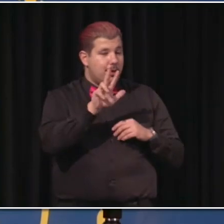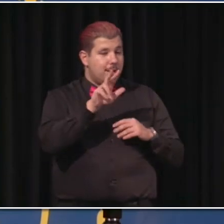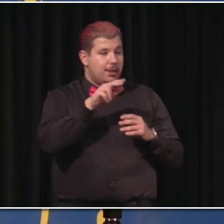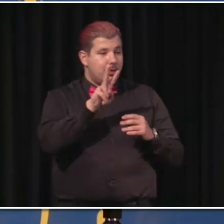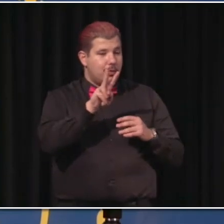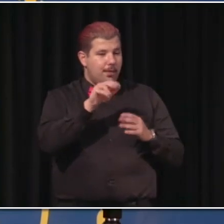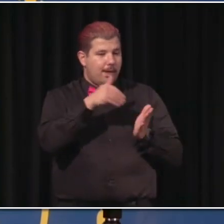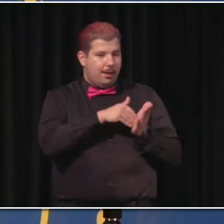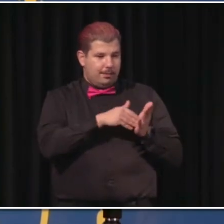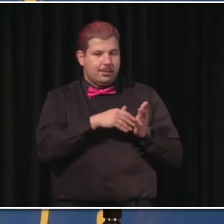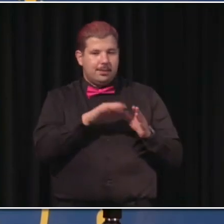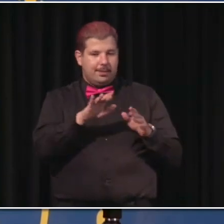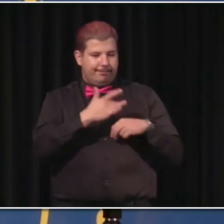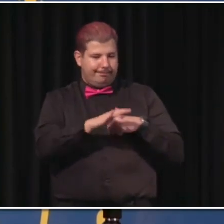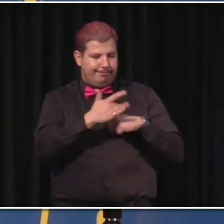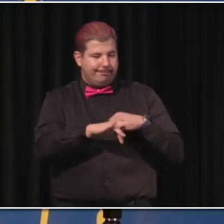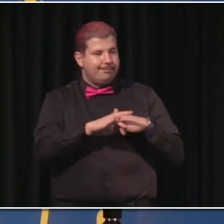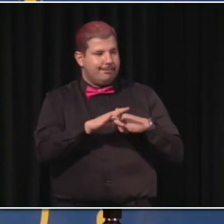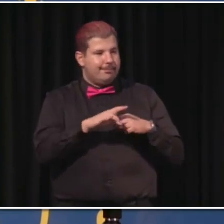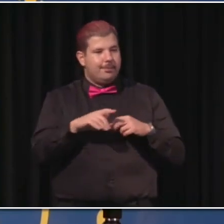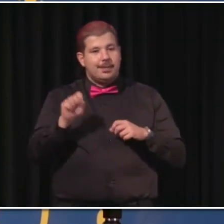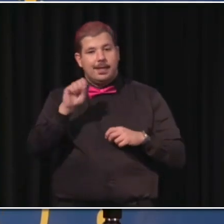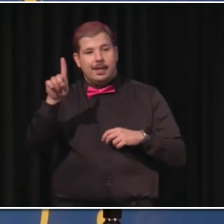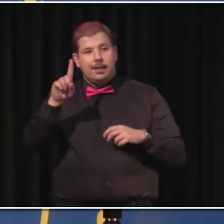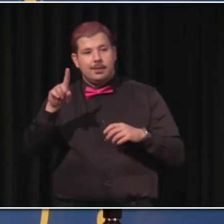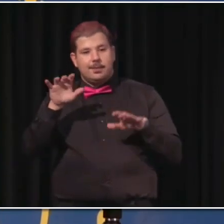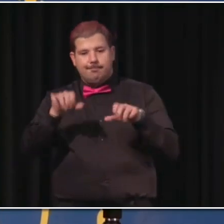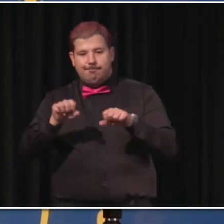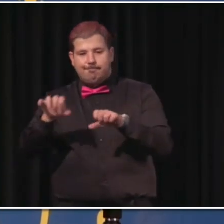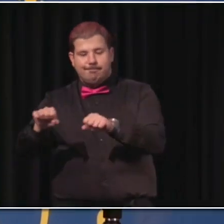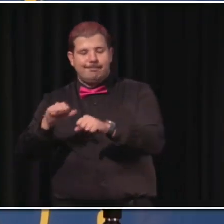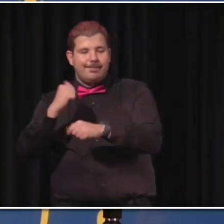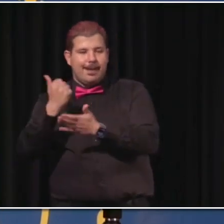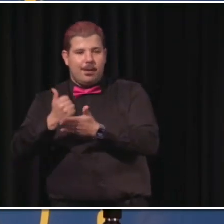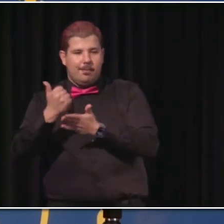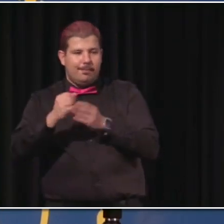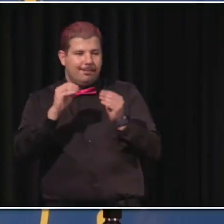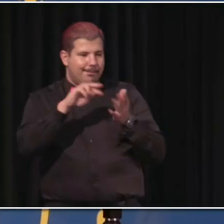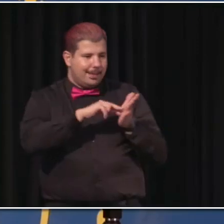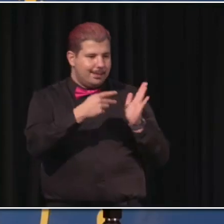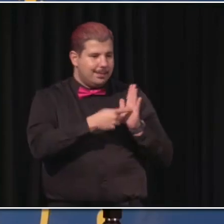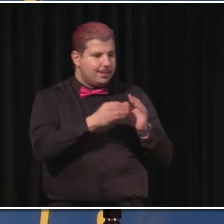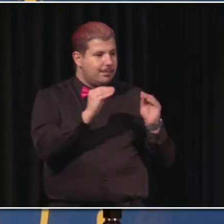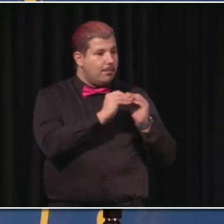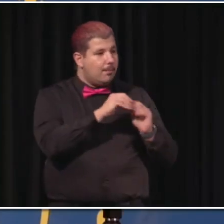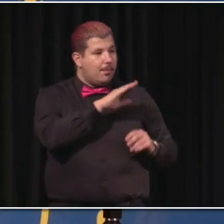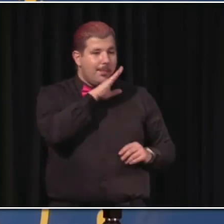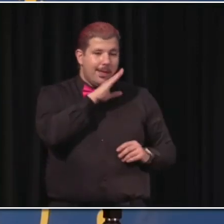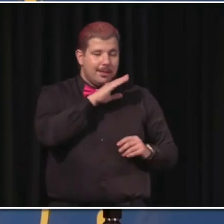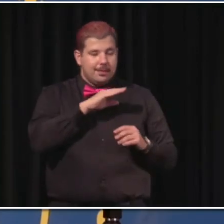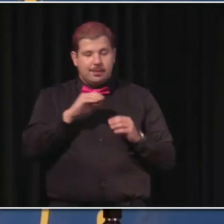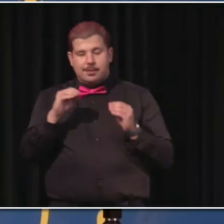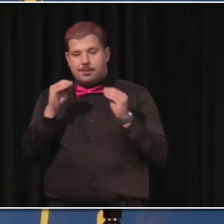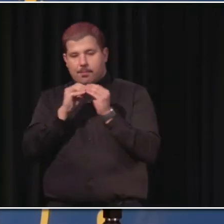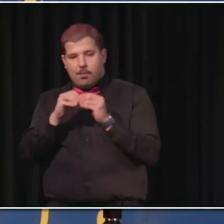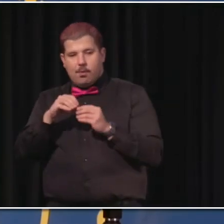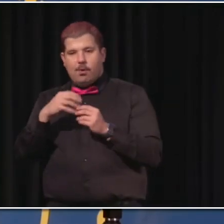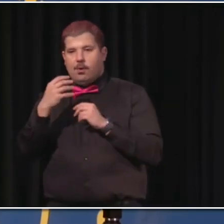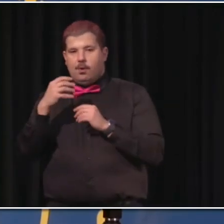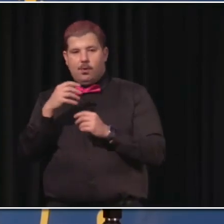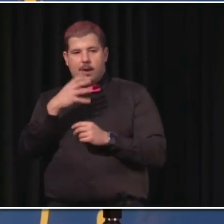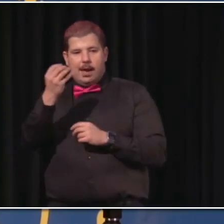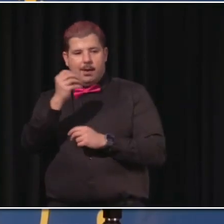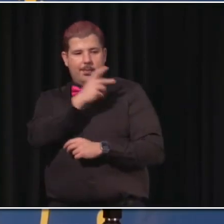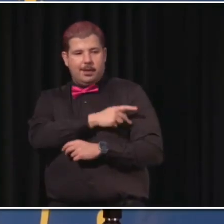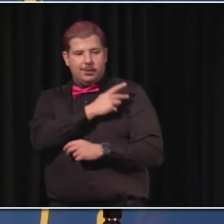San Diegans to get help. That means more beds, more outpatient therapy, more ongoing support